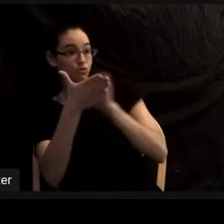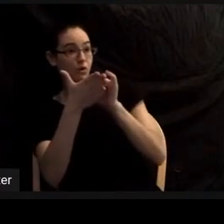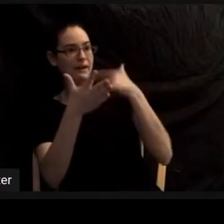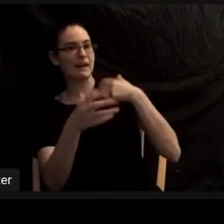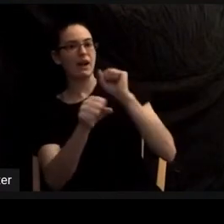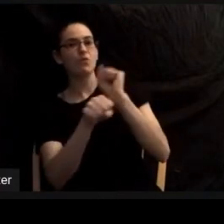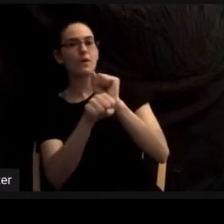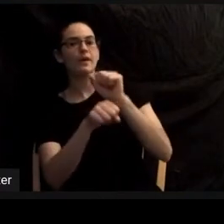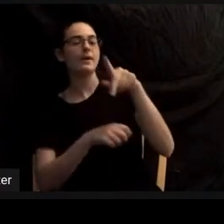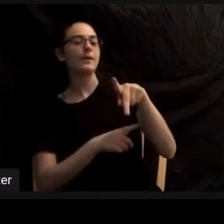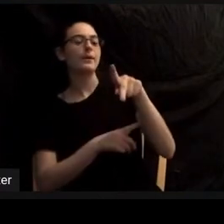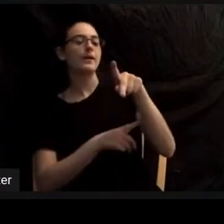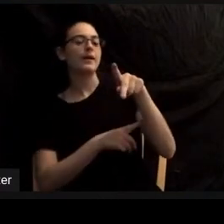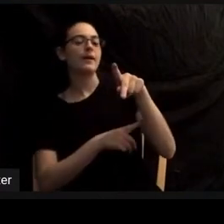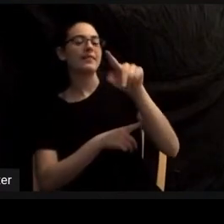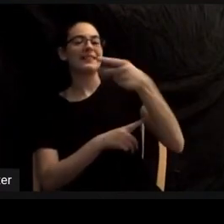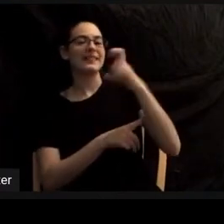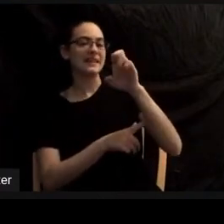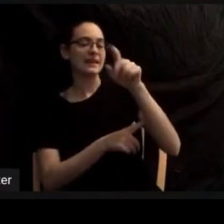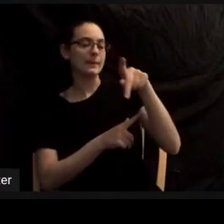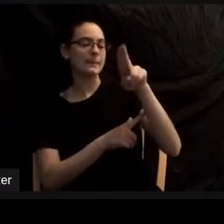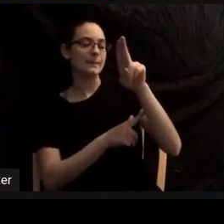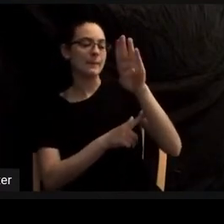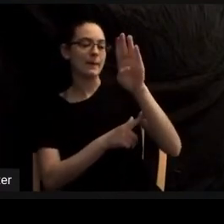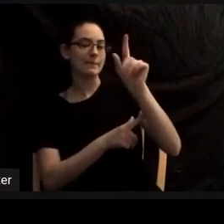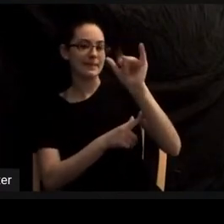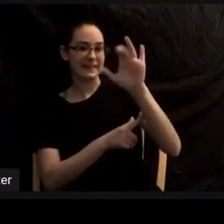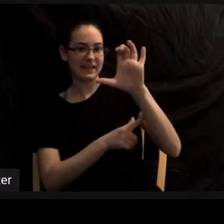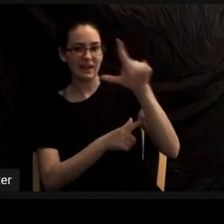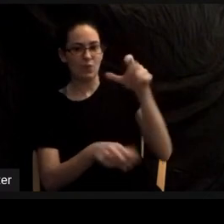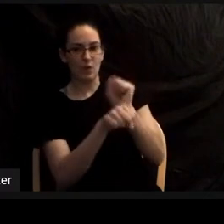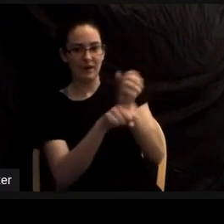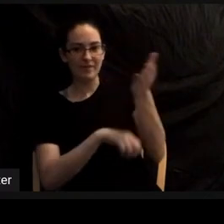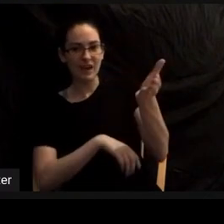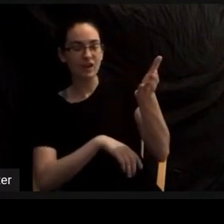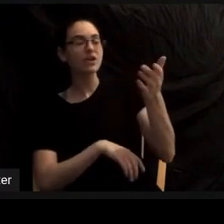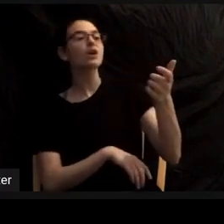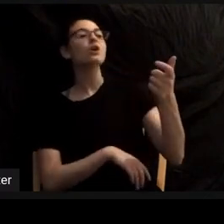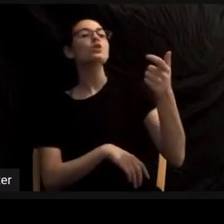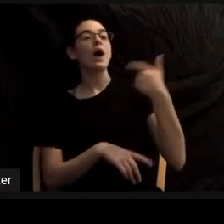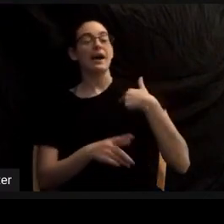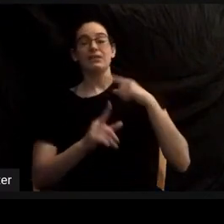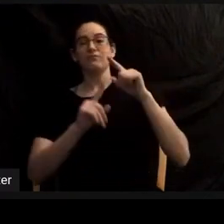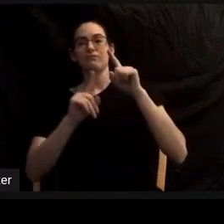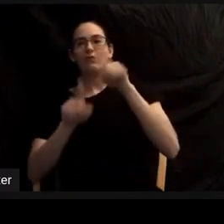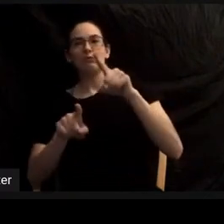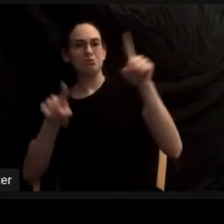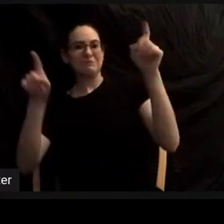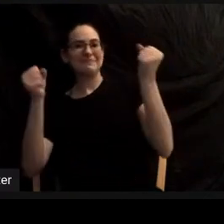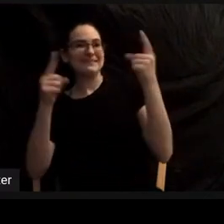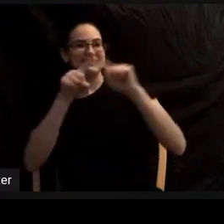so that's like my downtown theater spot. And then I can go uptown and there's another section, you know, because New York is